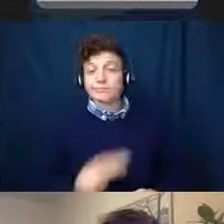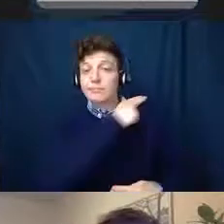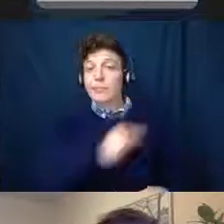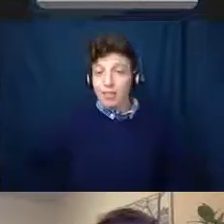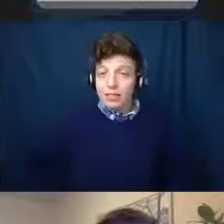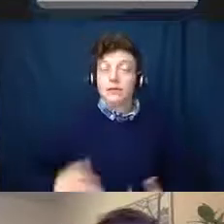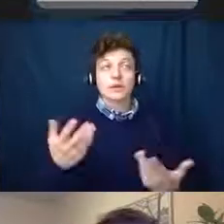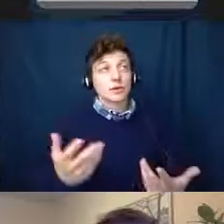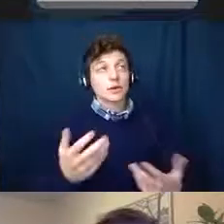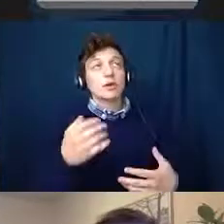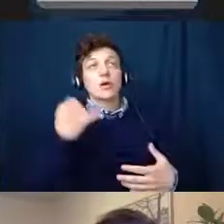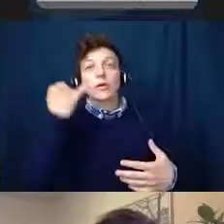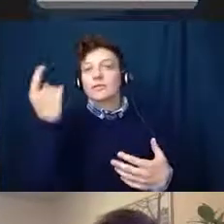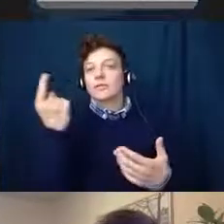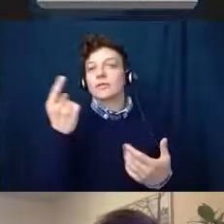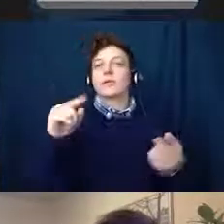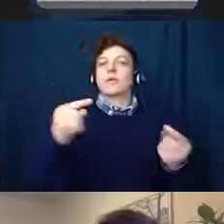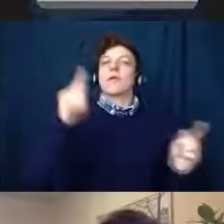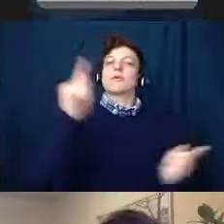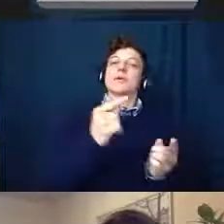with things that we're not going to stop doing.